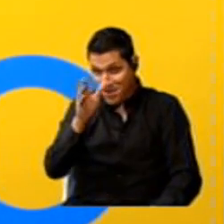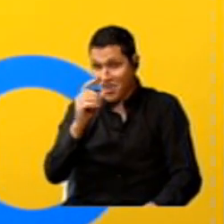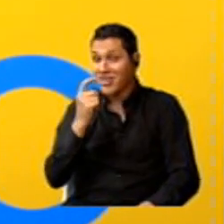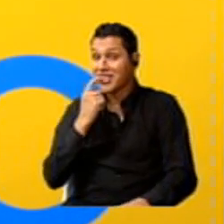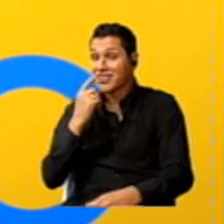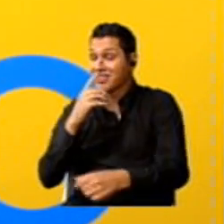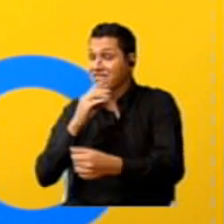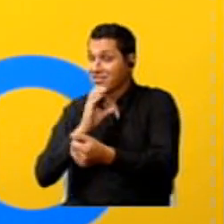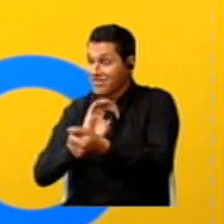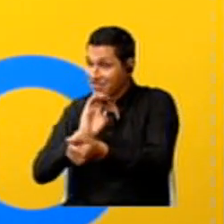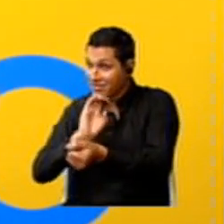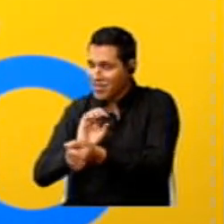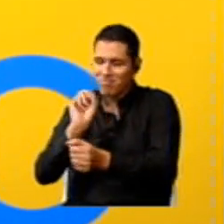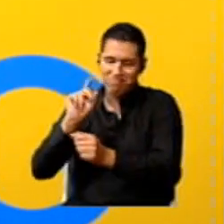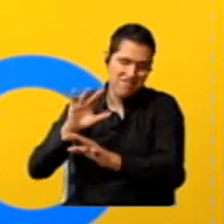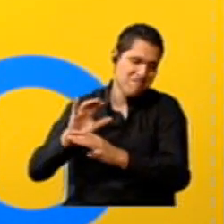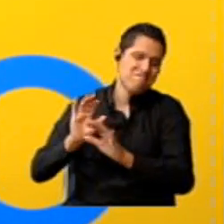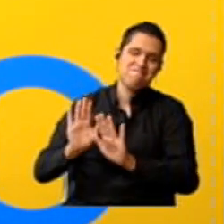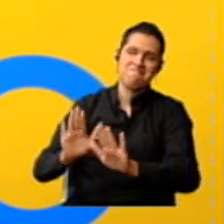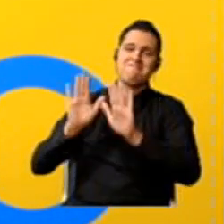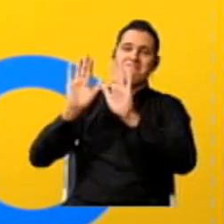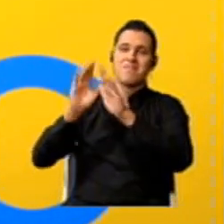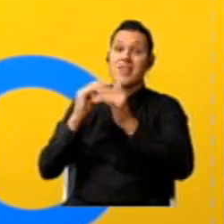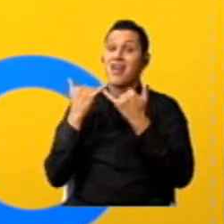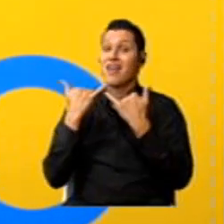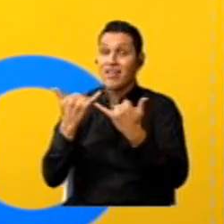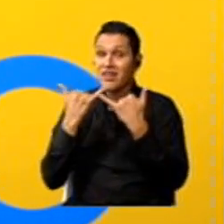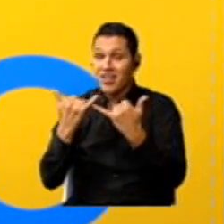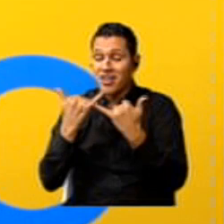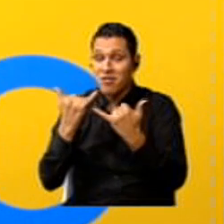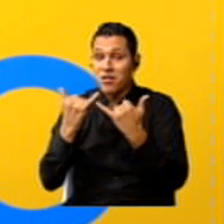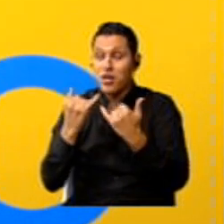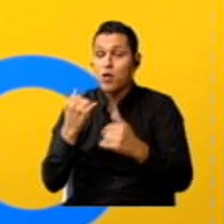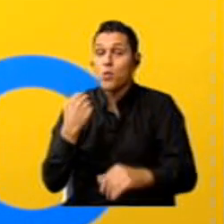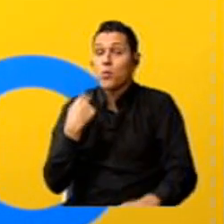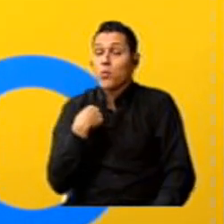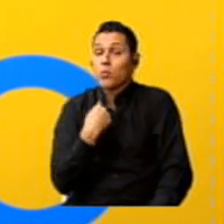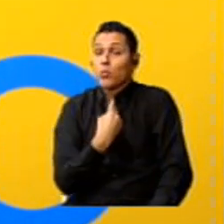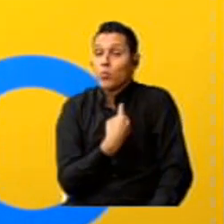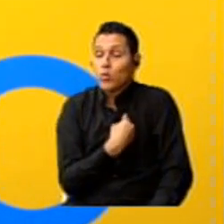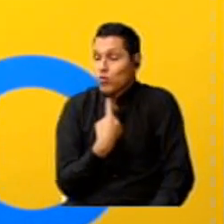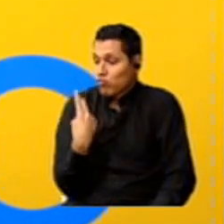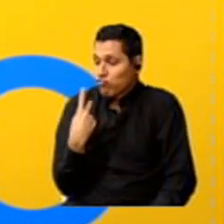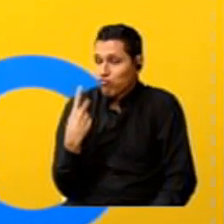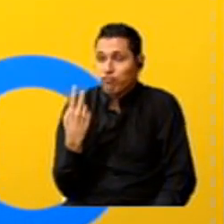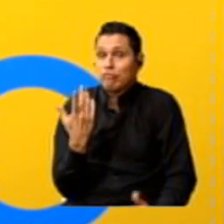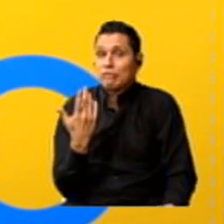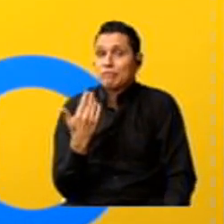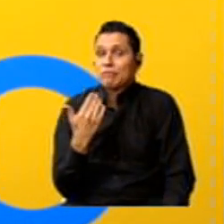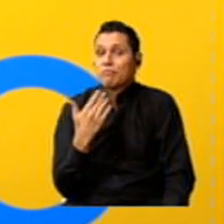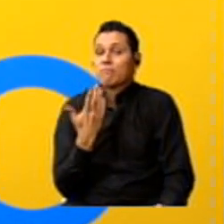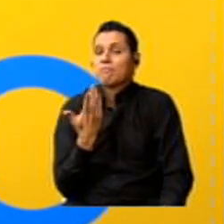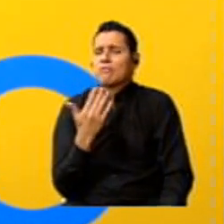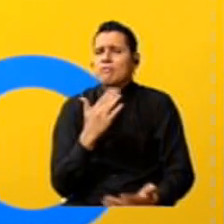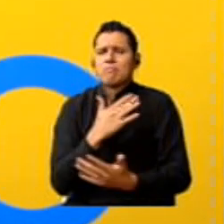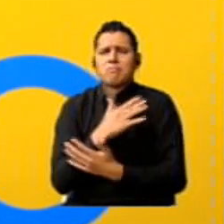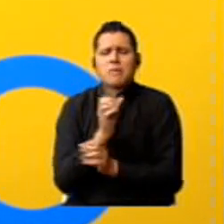good, excellent. Now we have an important part of the